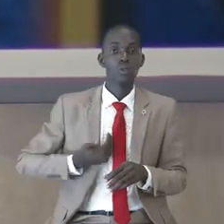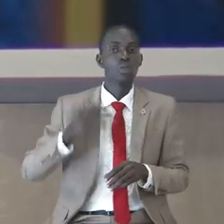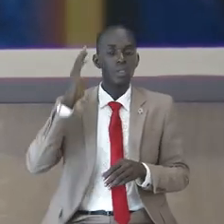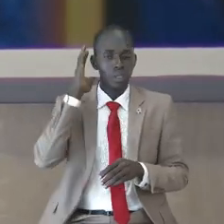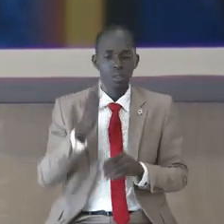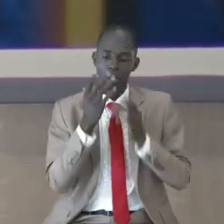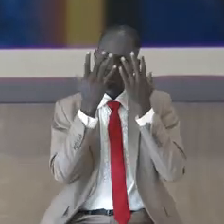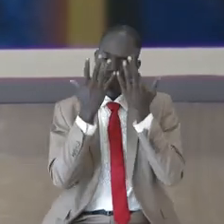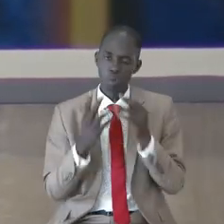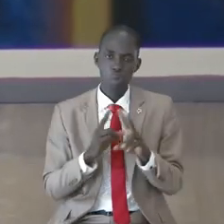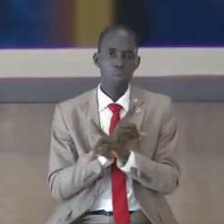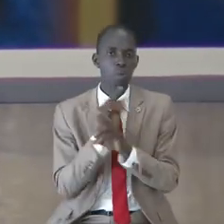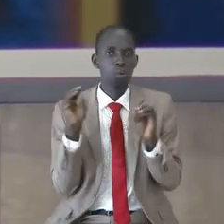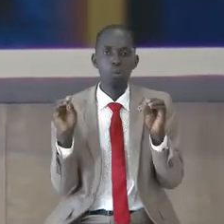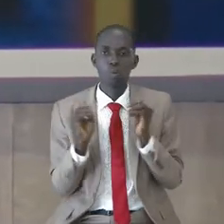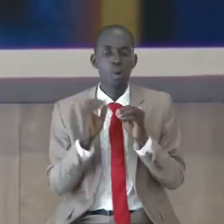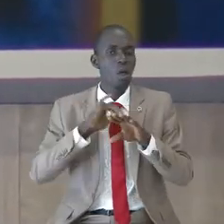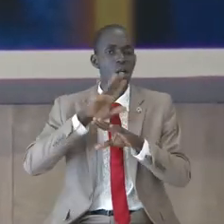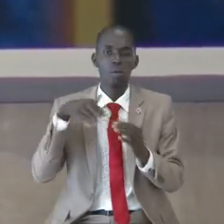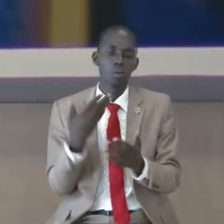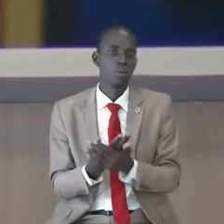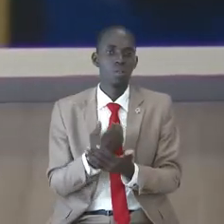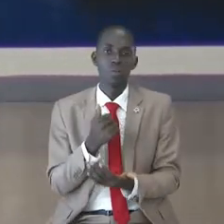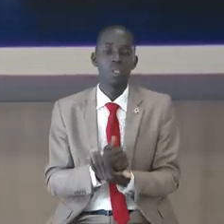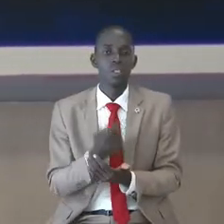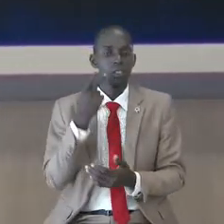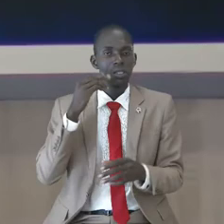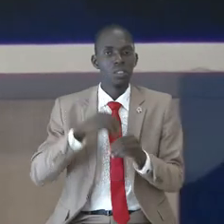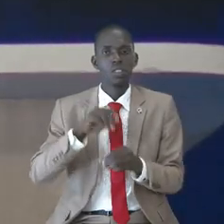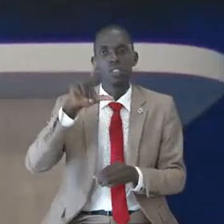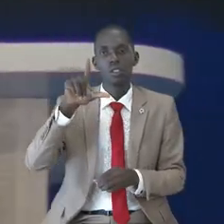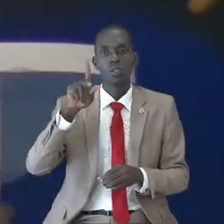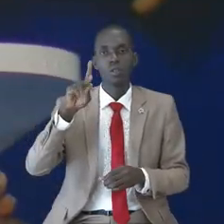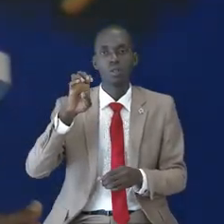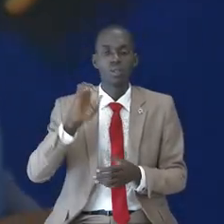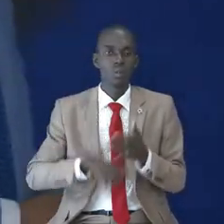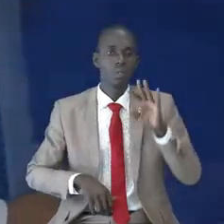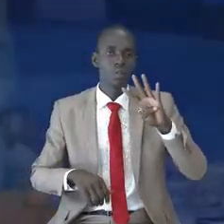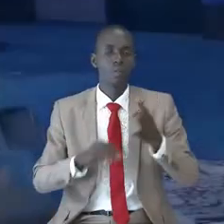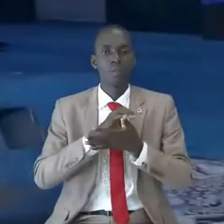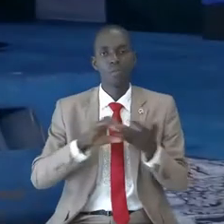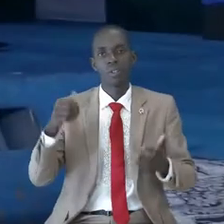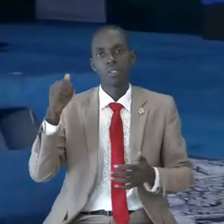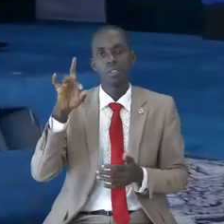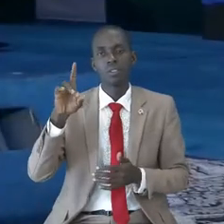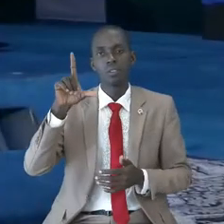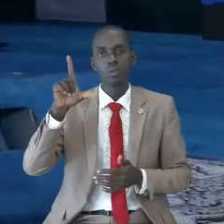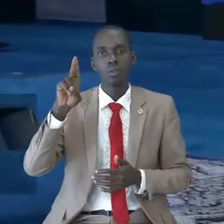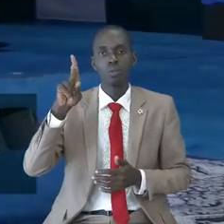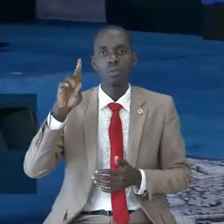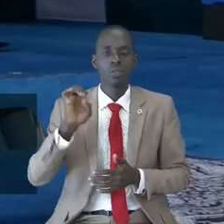sorrow no more at all. In Luke chapter 4, reading from verse 18, Luke chapter